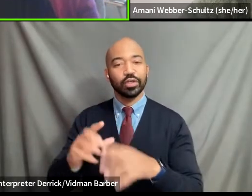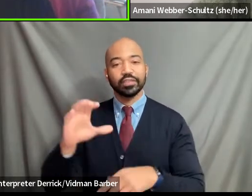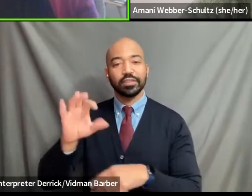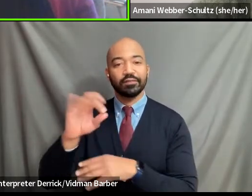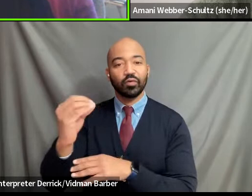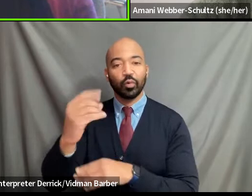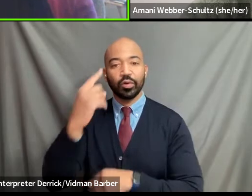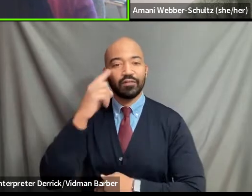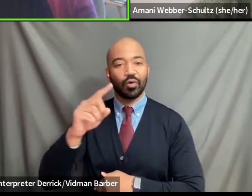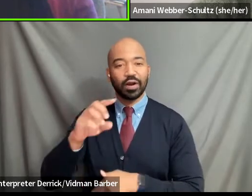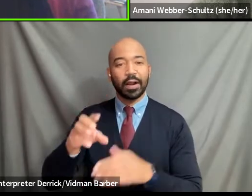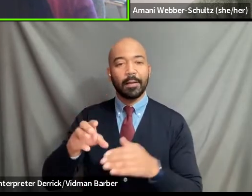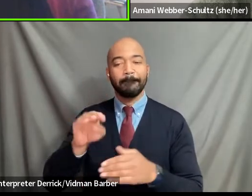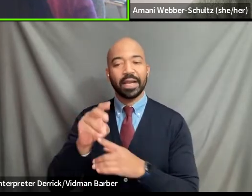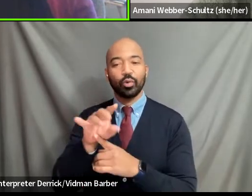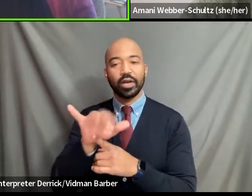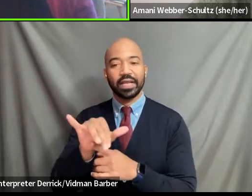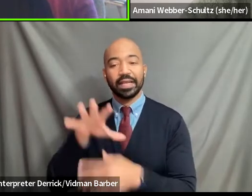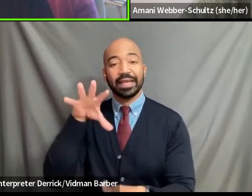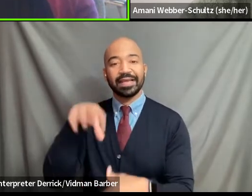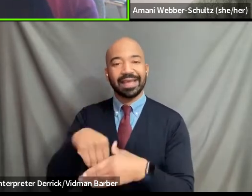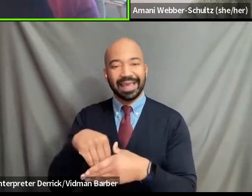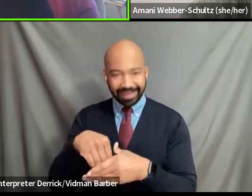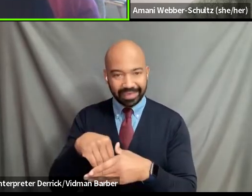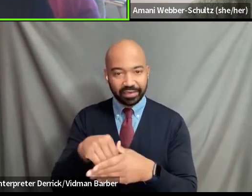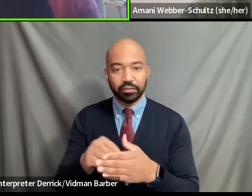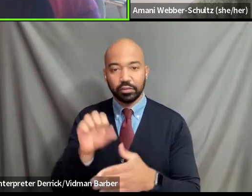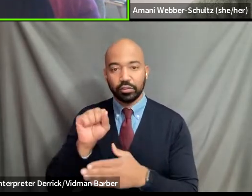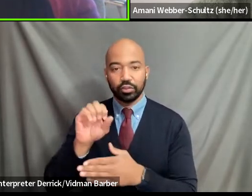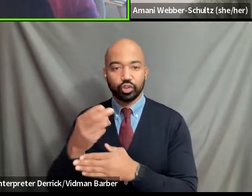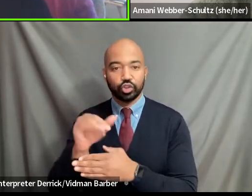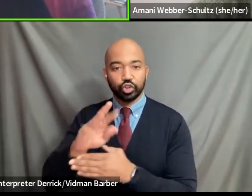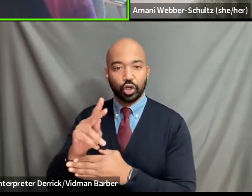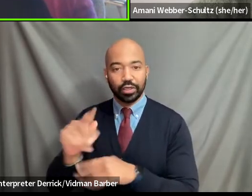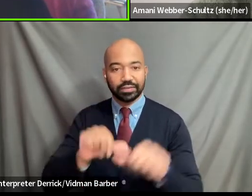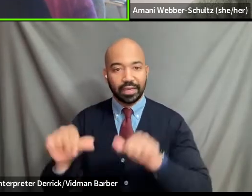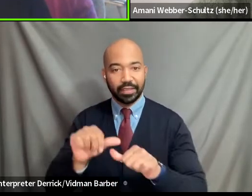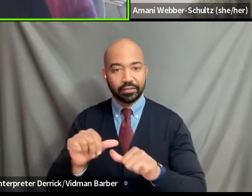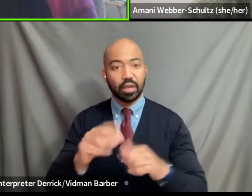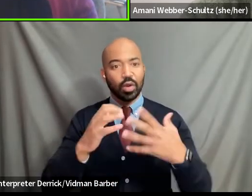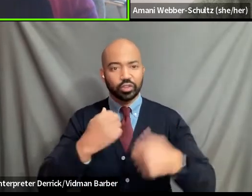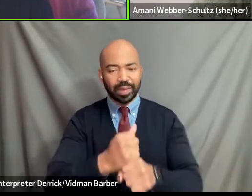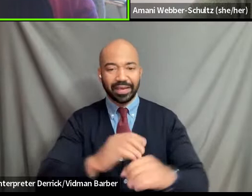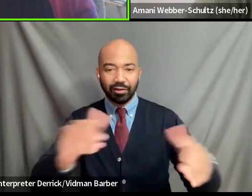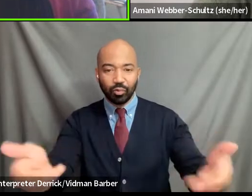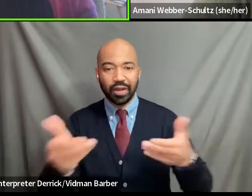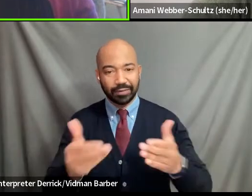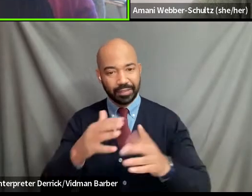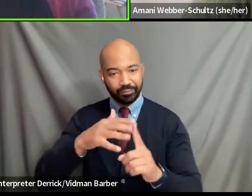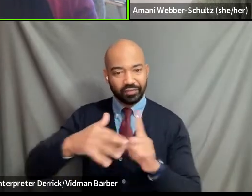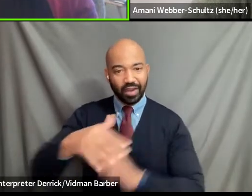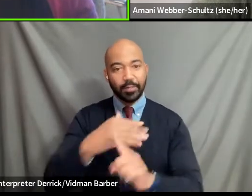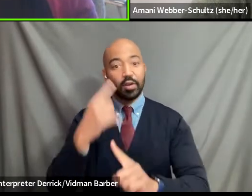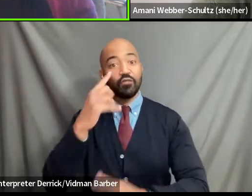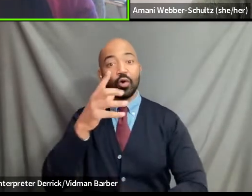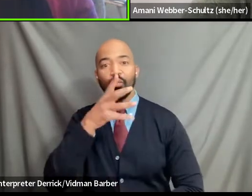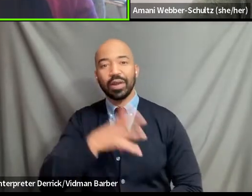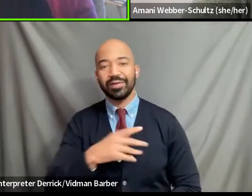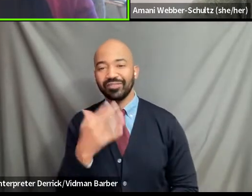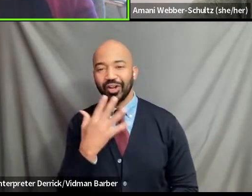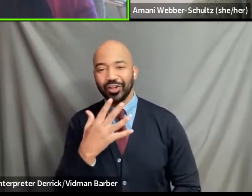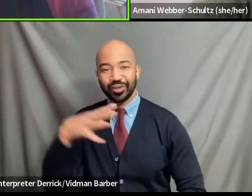officer of Minorities in Shark Science, where she hopes to create a welcoming space and opportunities for women of color in